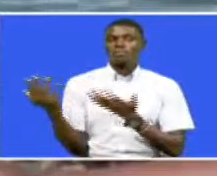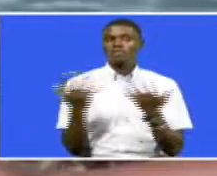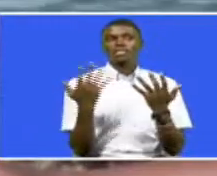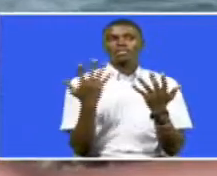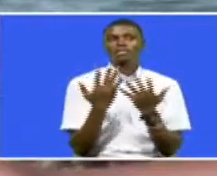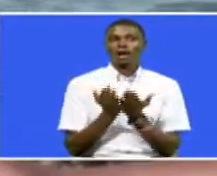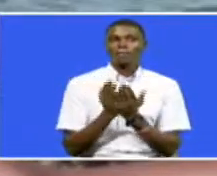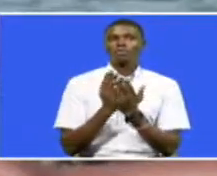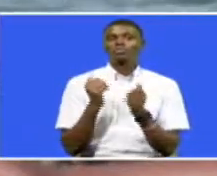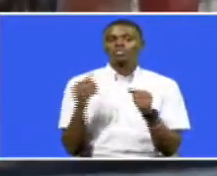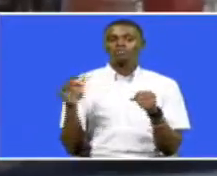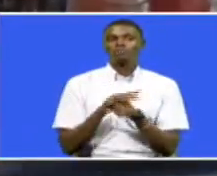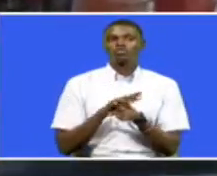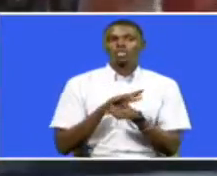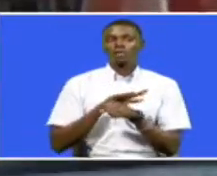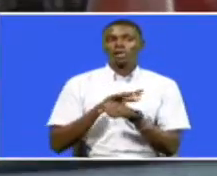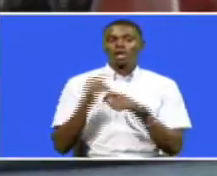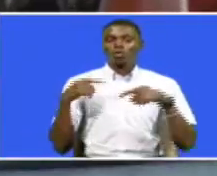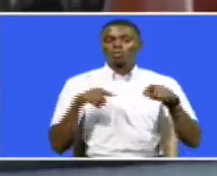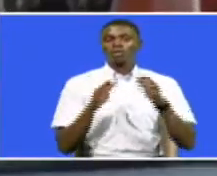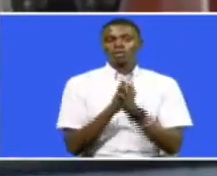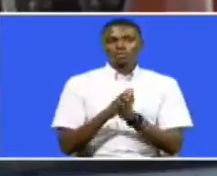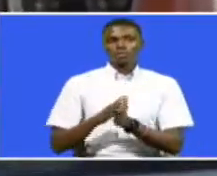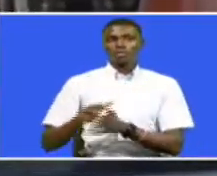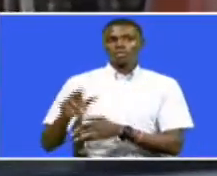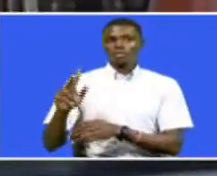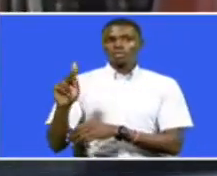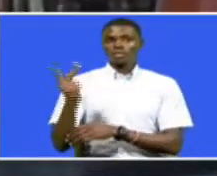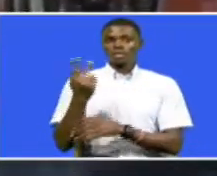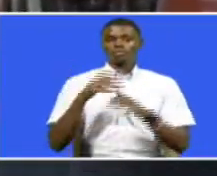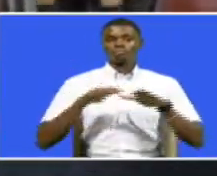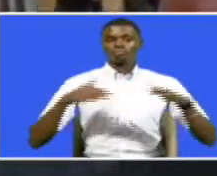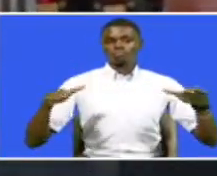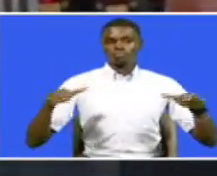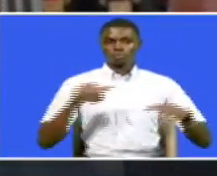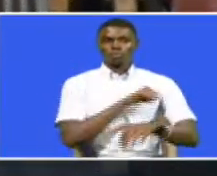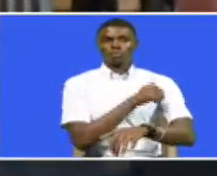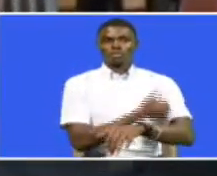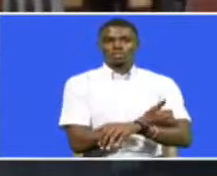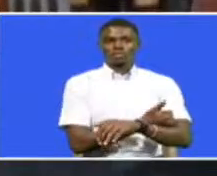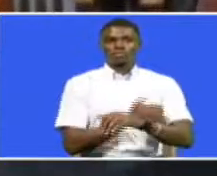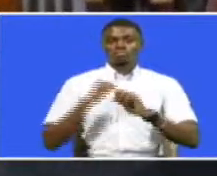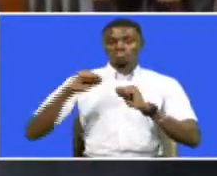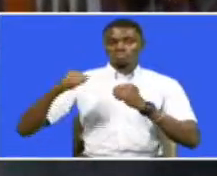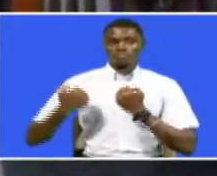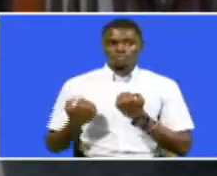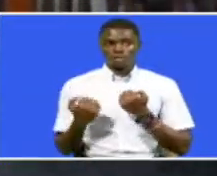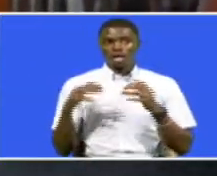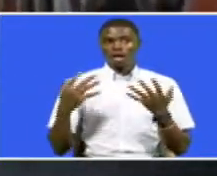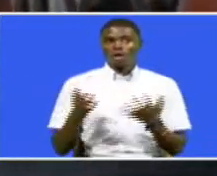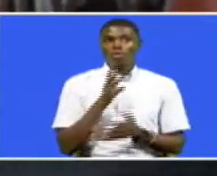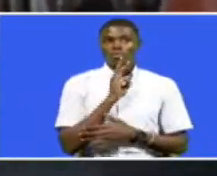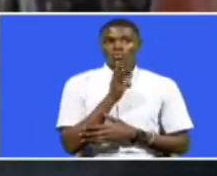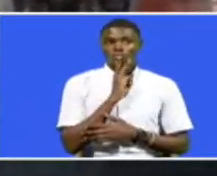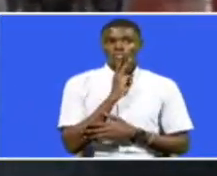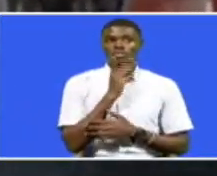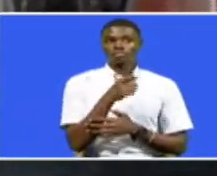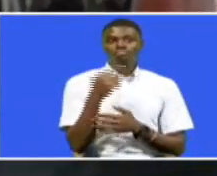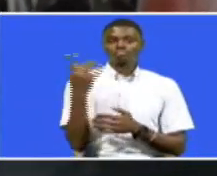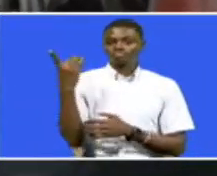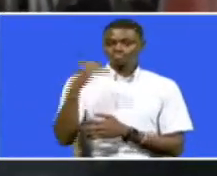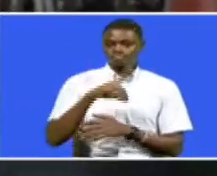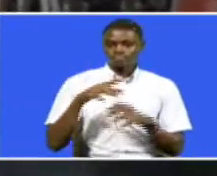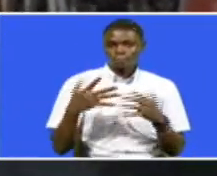is fully compliant with the Kenya Maritime. We bring a vessel that is safe. The way water bus vessel is